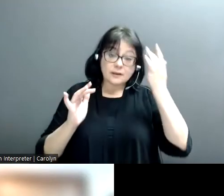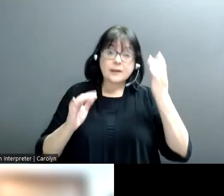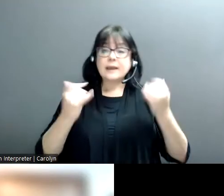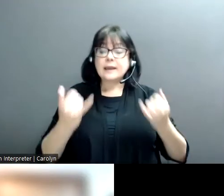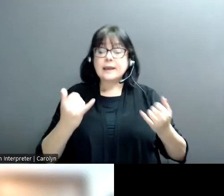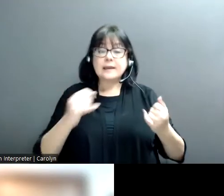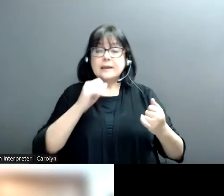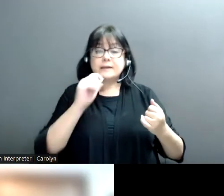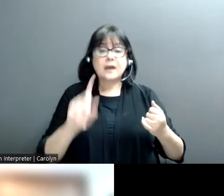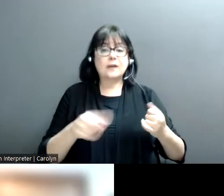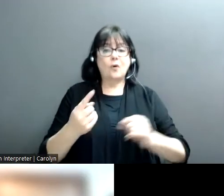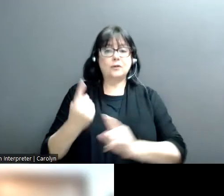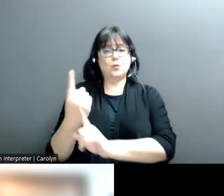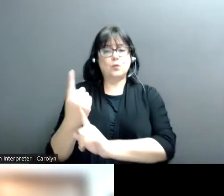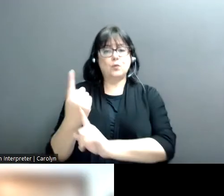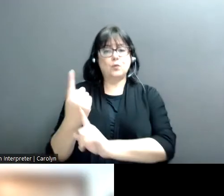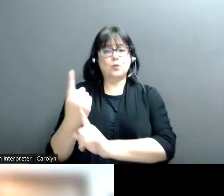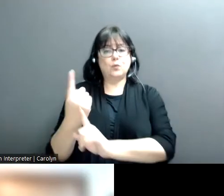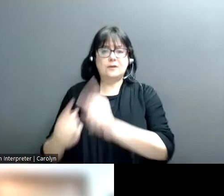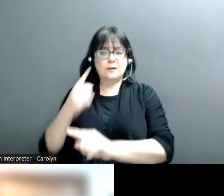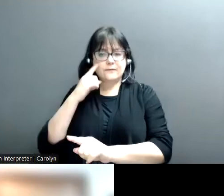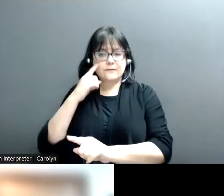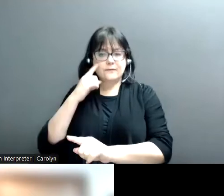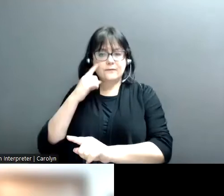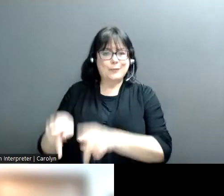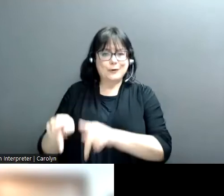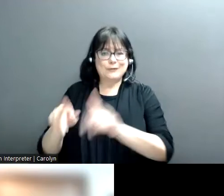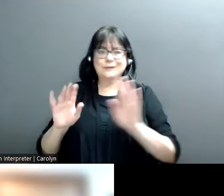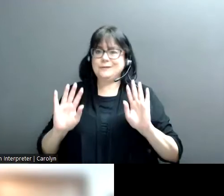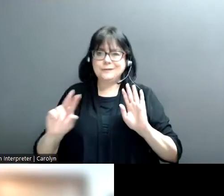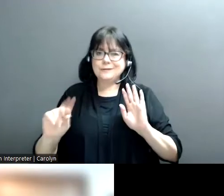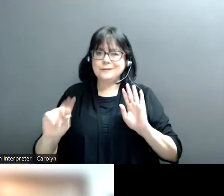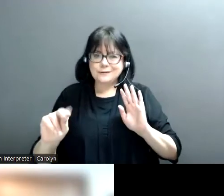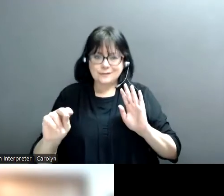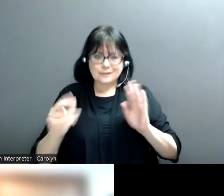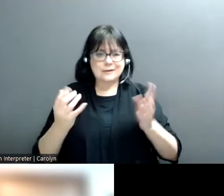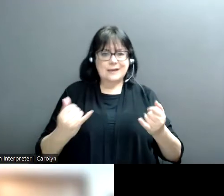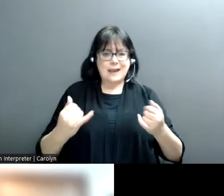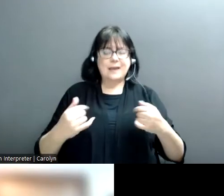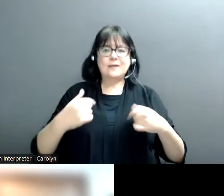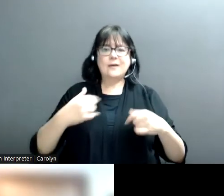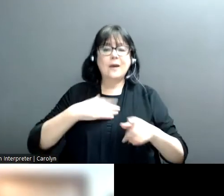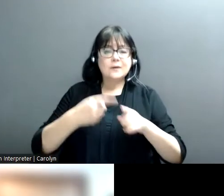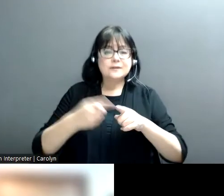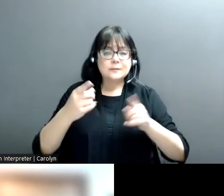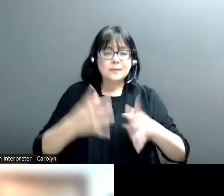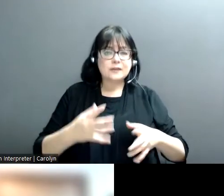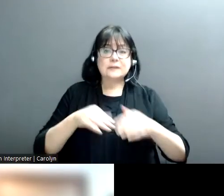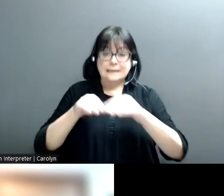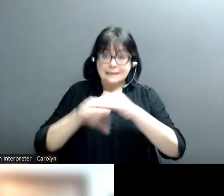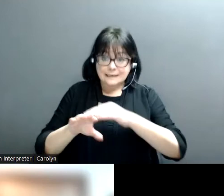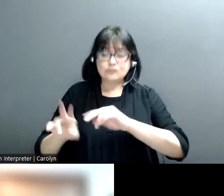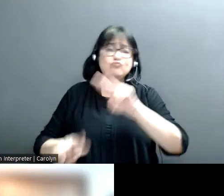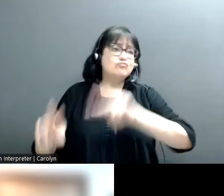technology is the only one that's going to support that person. In fact, we, brain in hand, our specialists look at what the person, exactly as you've said, has already got on